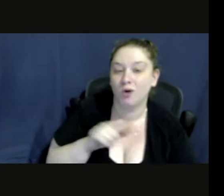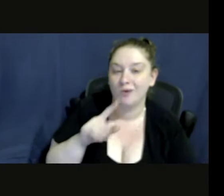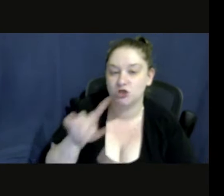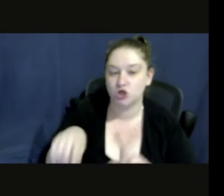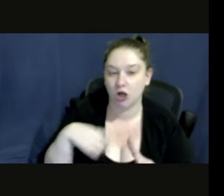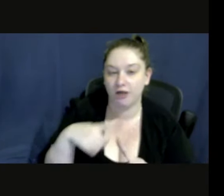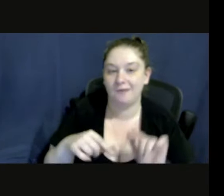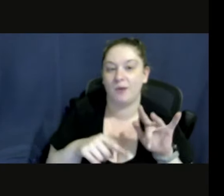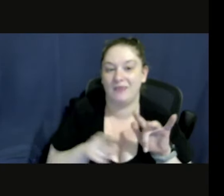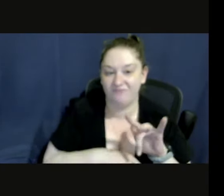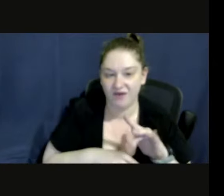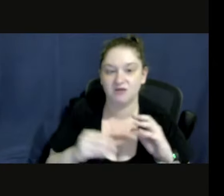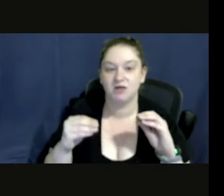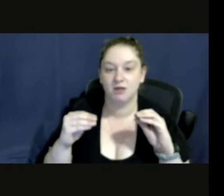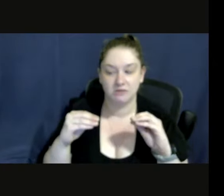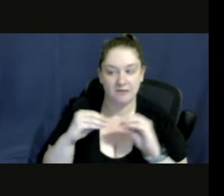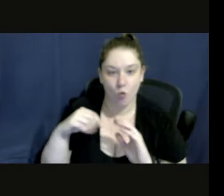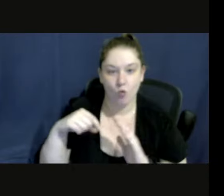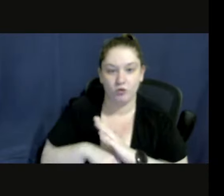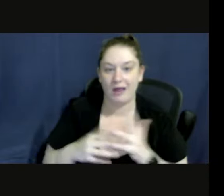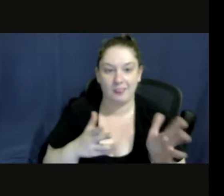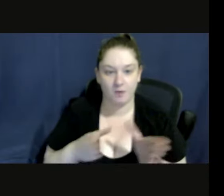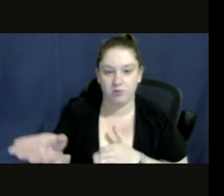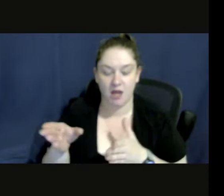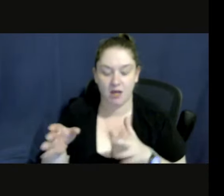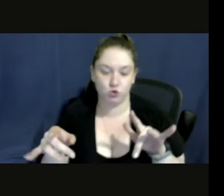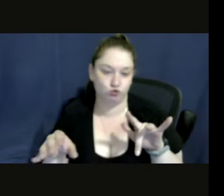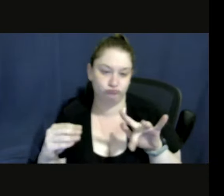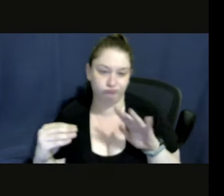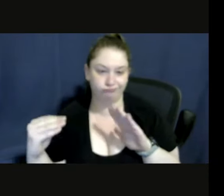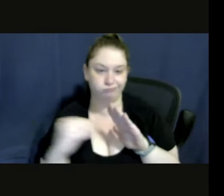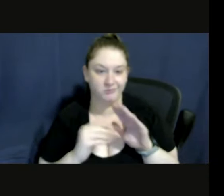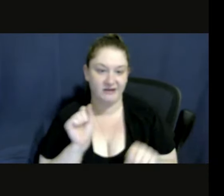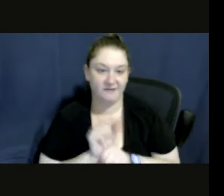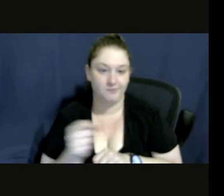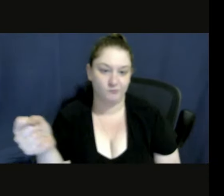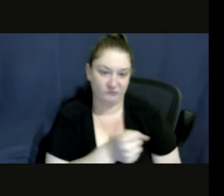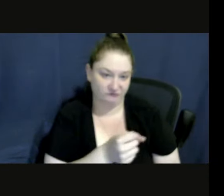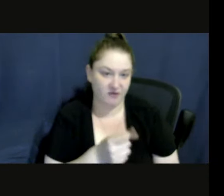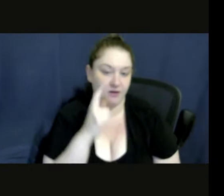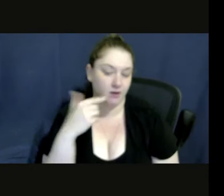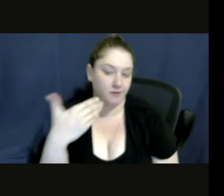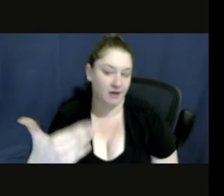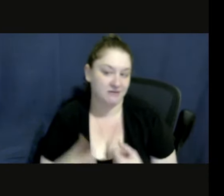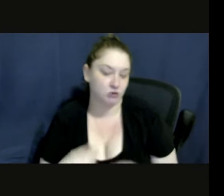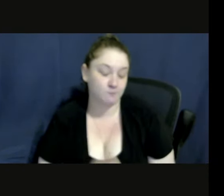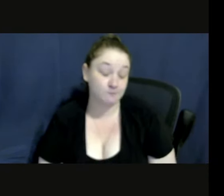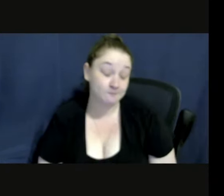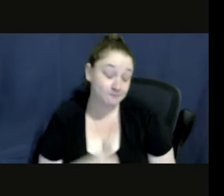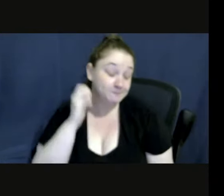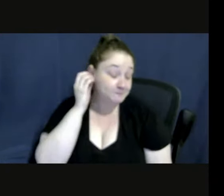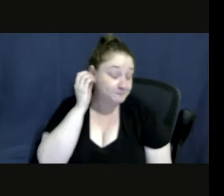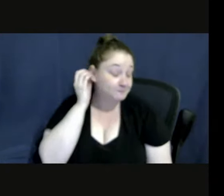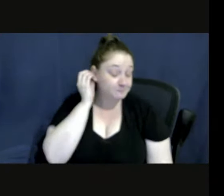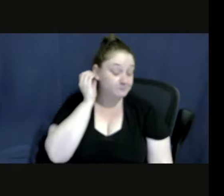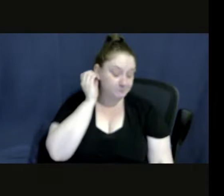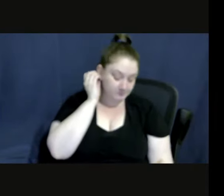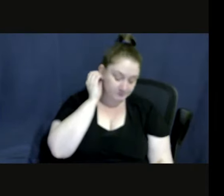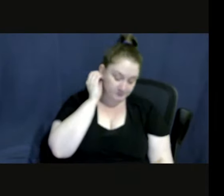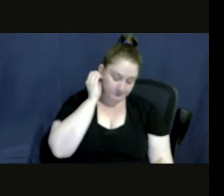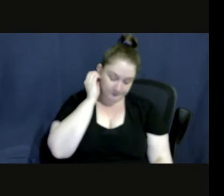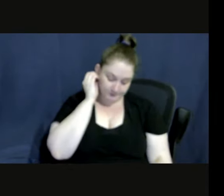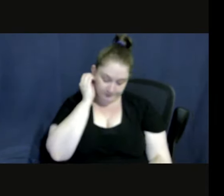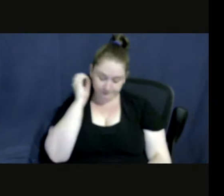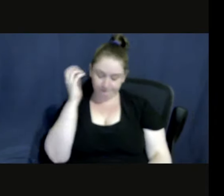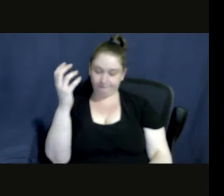and the plan to fill those vacancies over the course of the next year and what that looks like. Thank you. I just want to say,